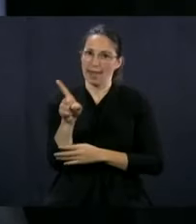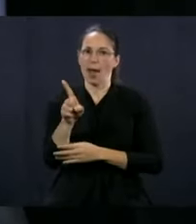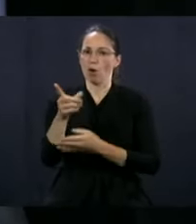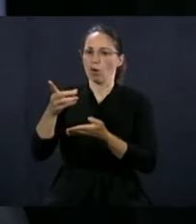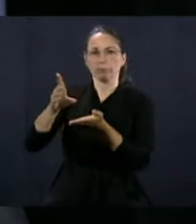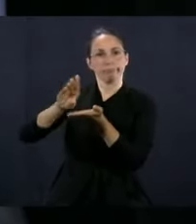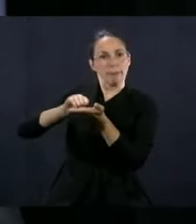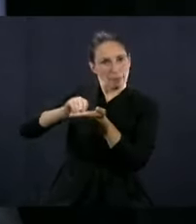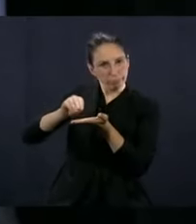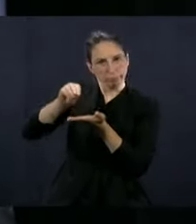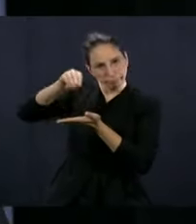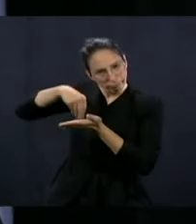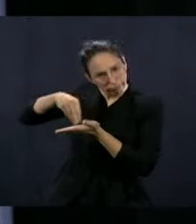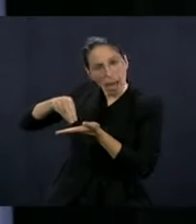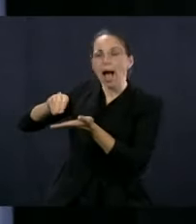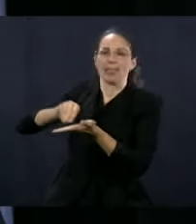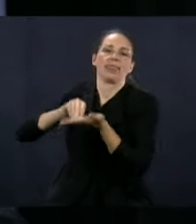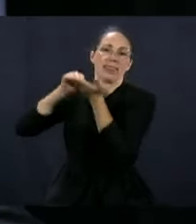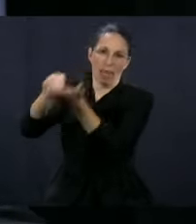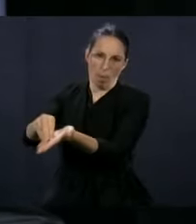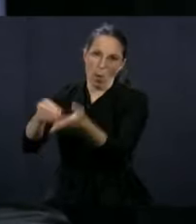that. Of course,